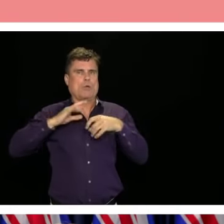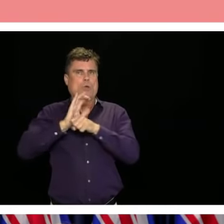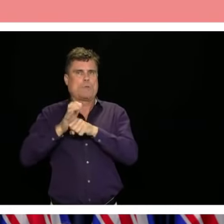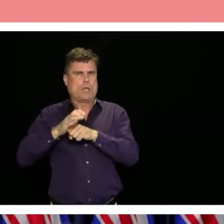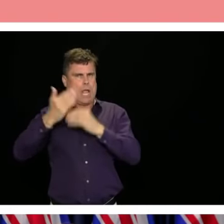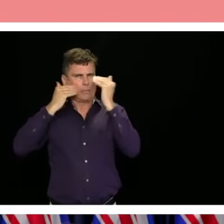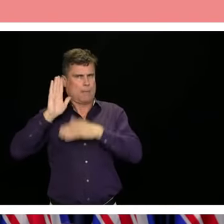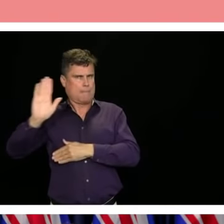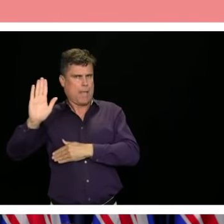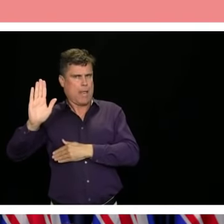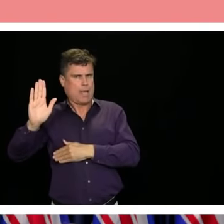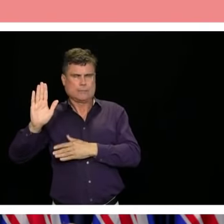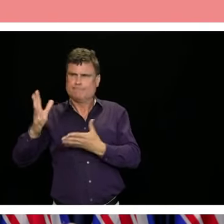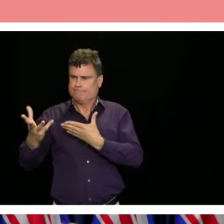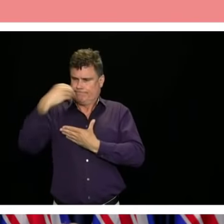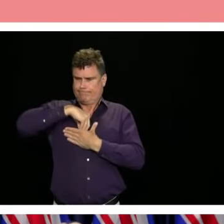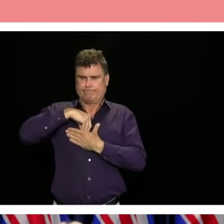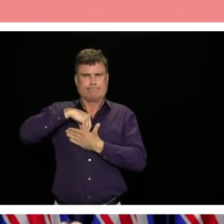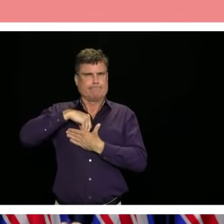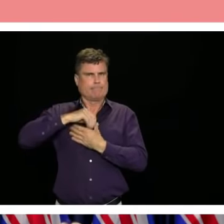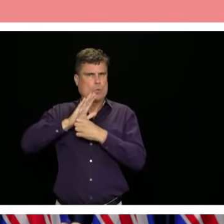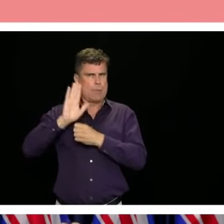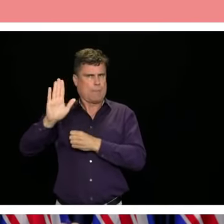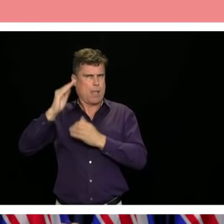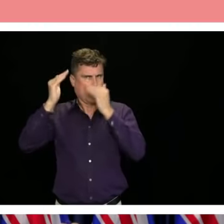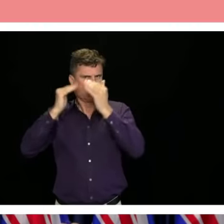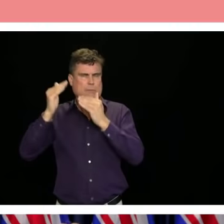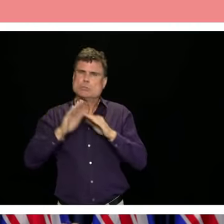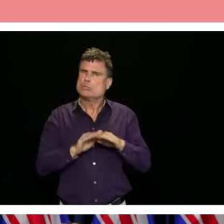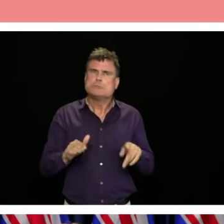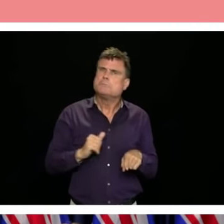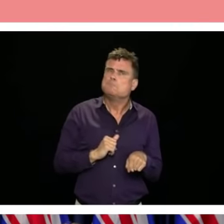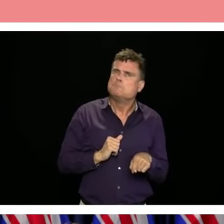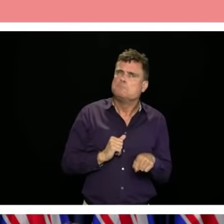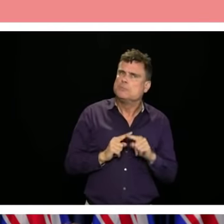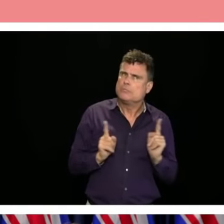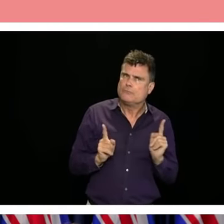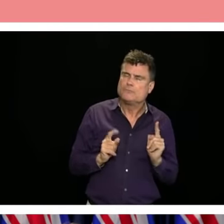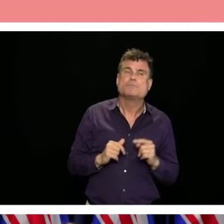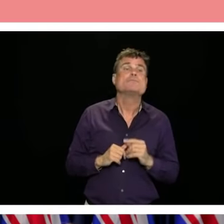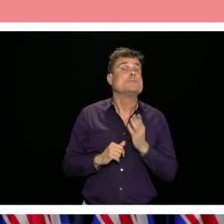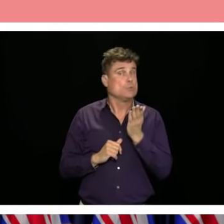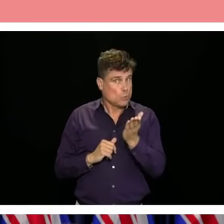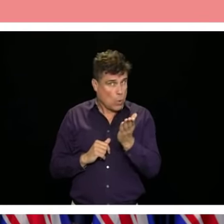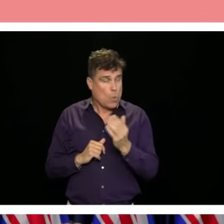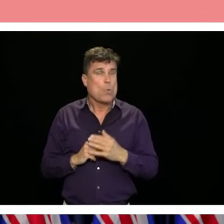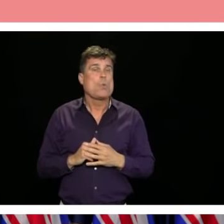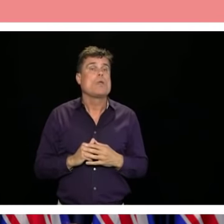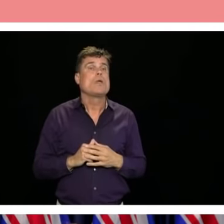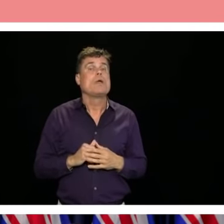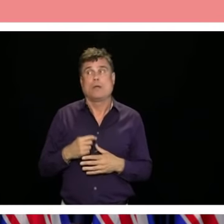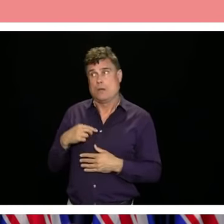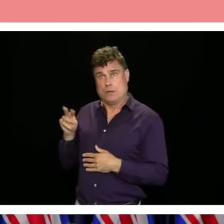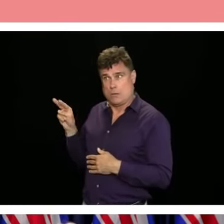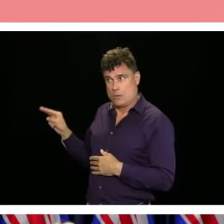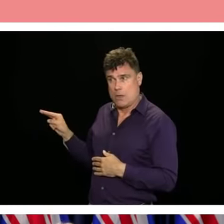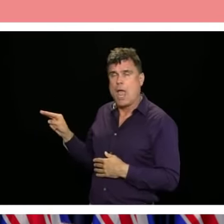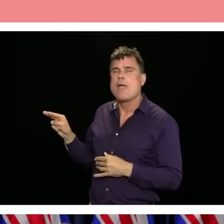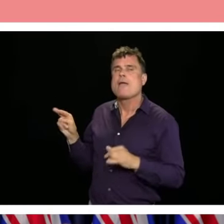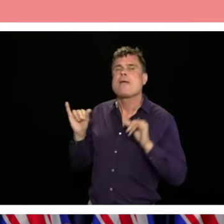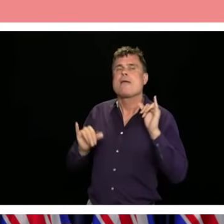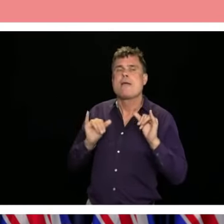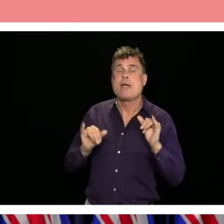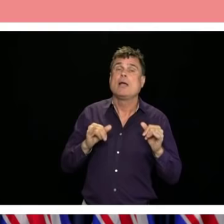children, and we've talked about this, are less likely to get infected with COVID-19 for reasons that are probably related to